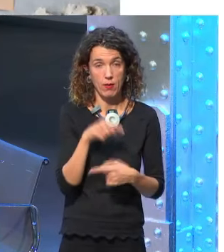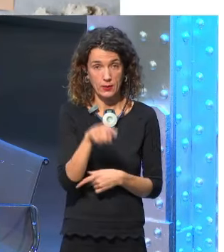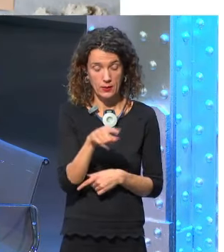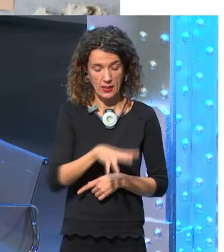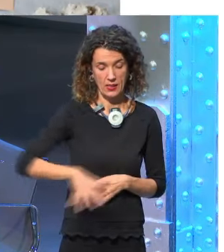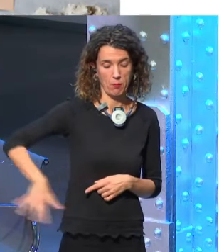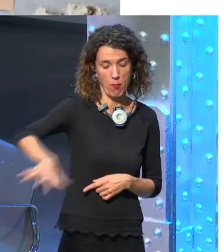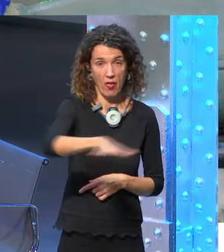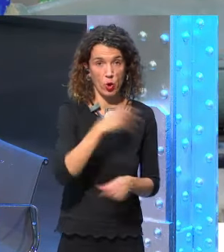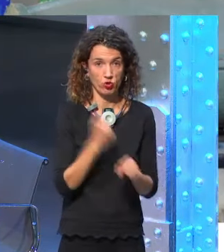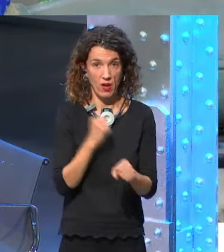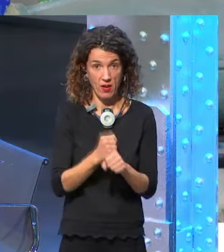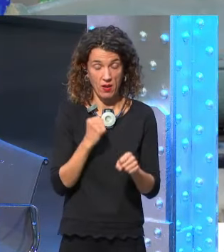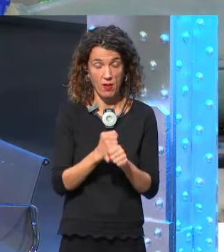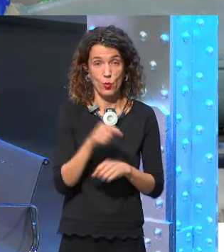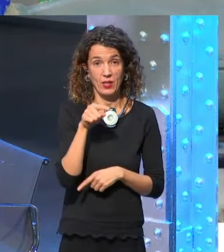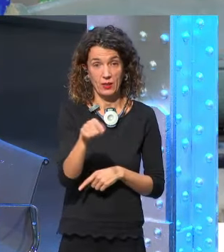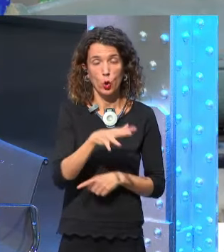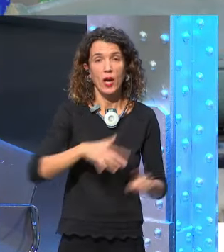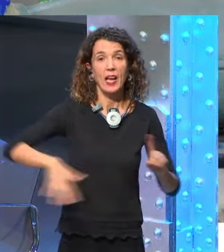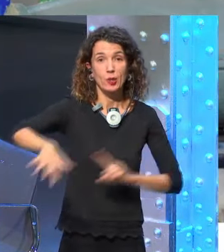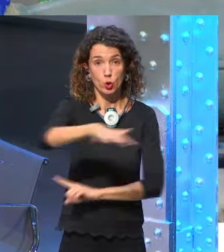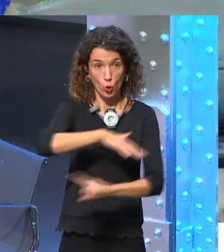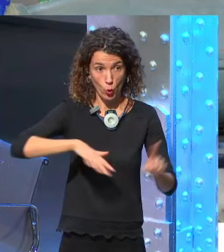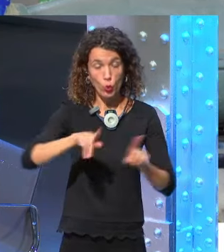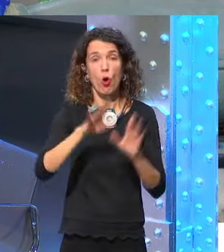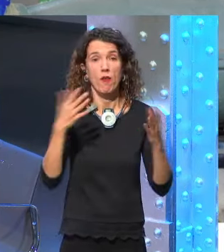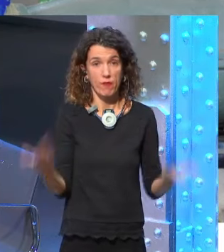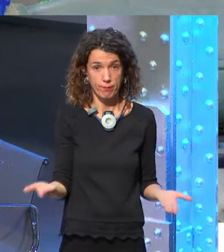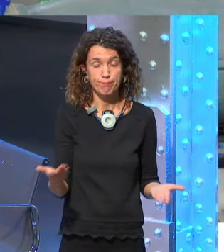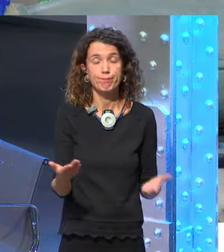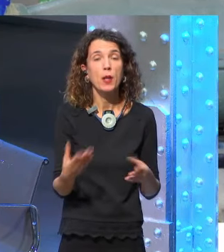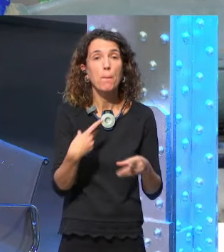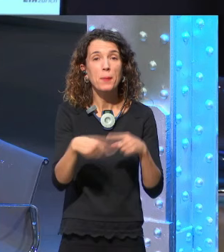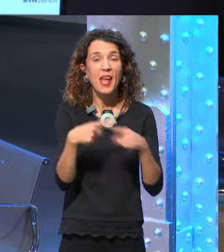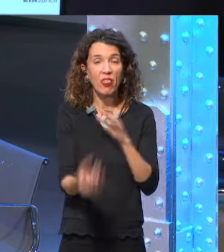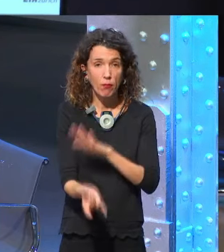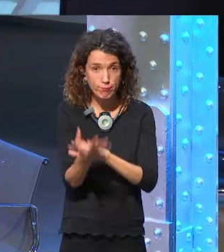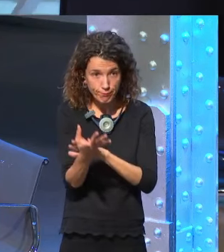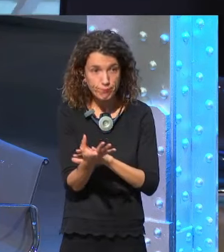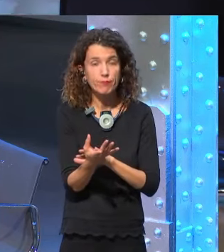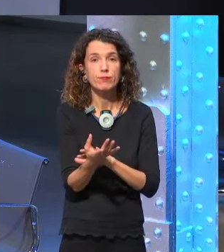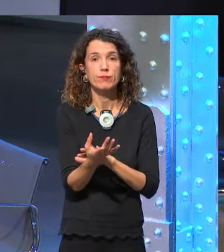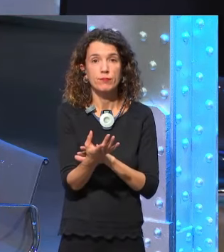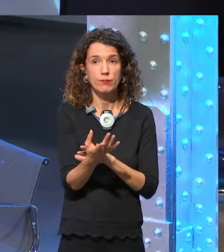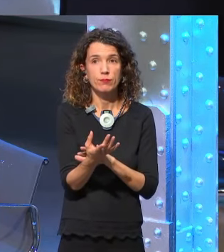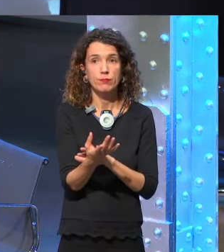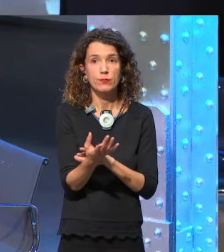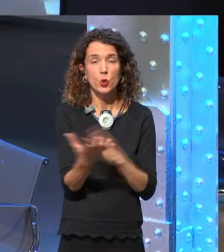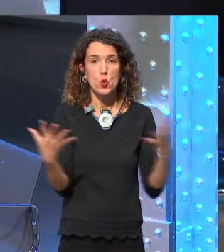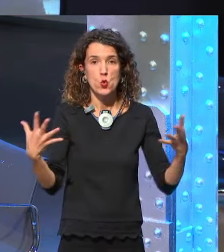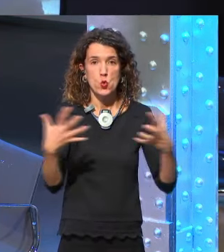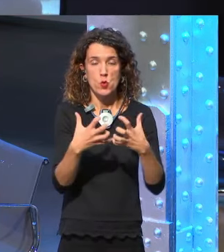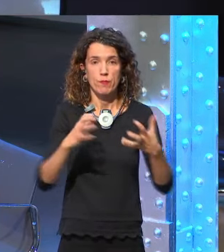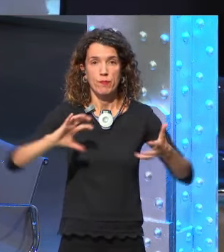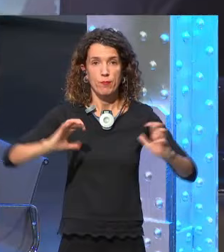the shooting setup. I'm going to go a bit faster because I see the clock. We extruded clay projectiles, made sure that